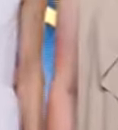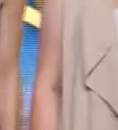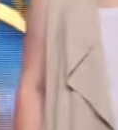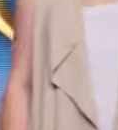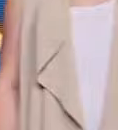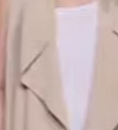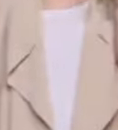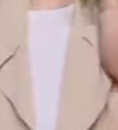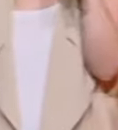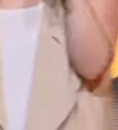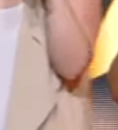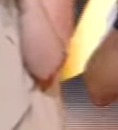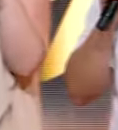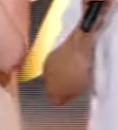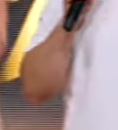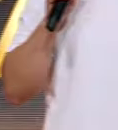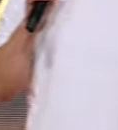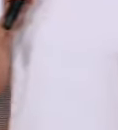I wanna feel what love is.